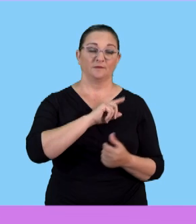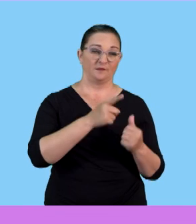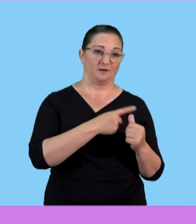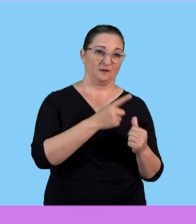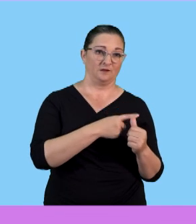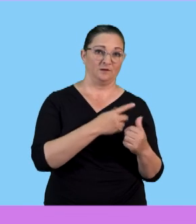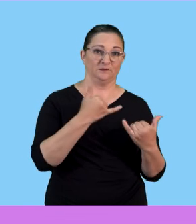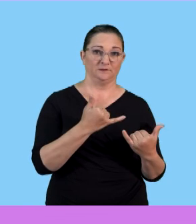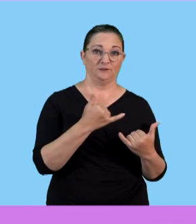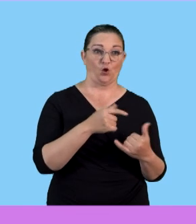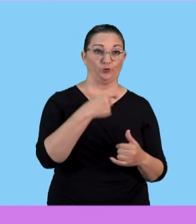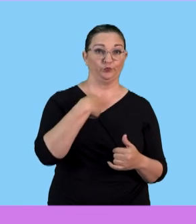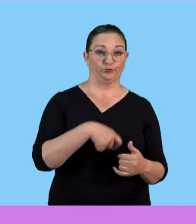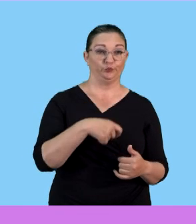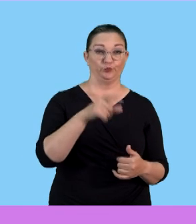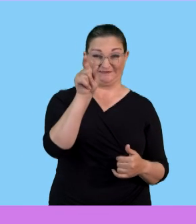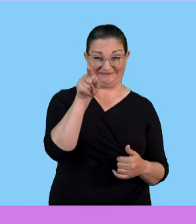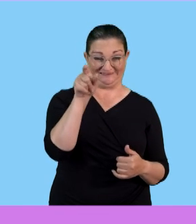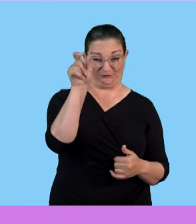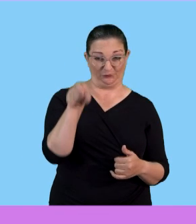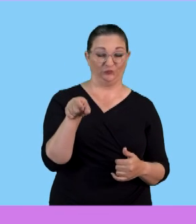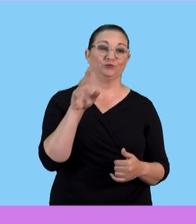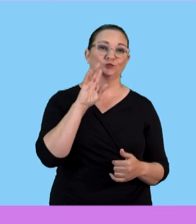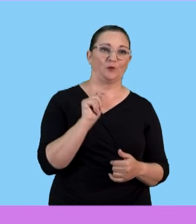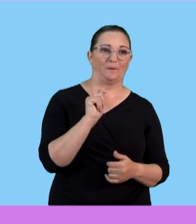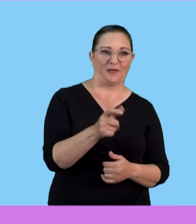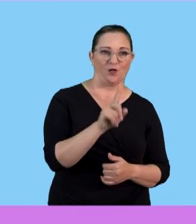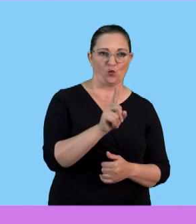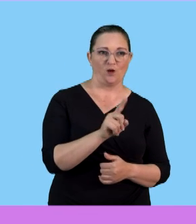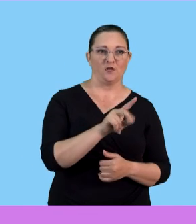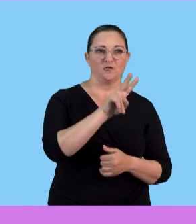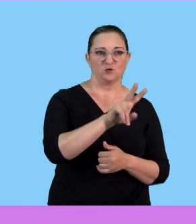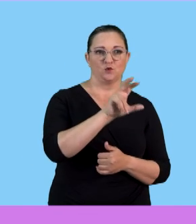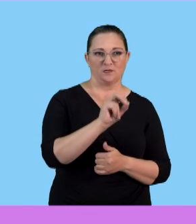10,980. So in total, this person will be paying